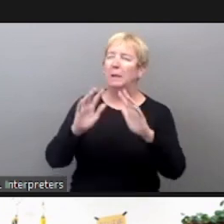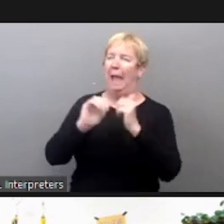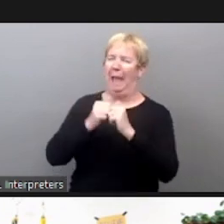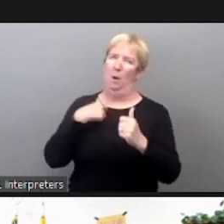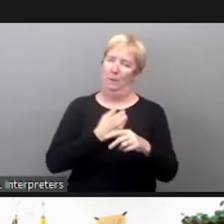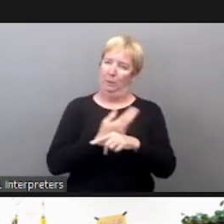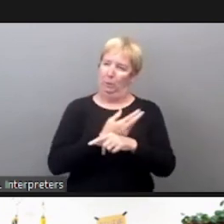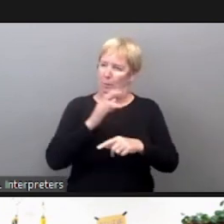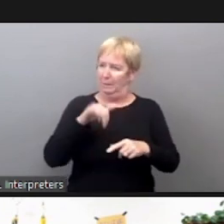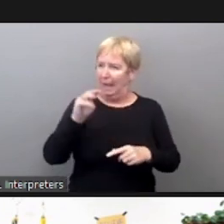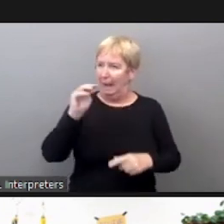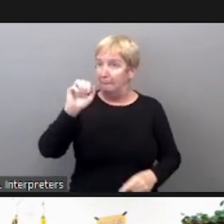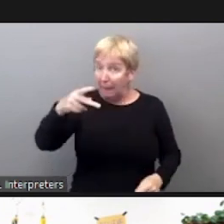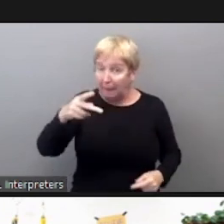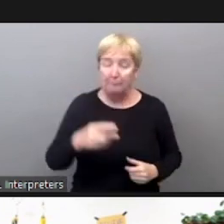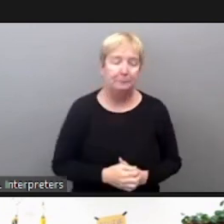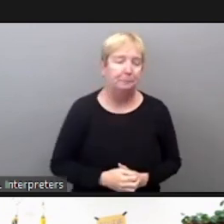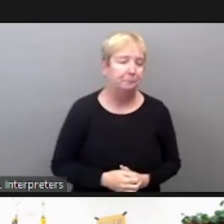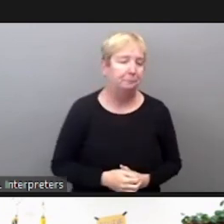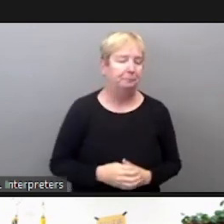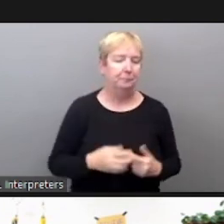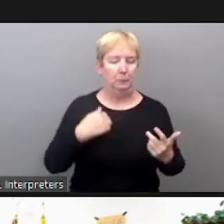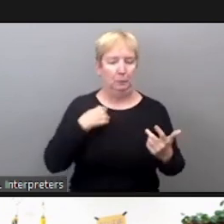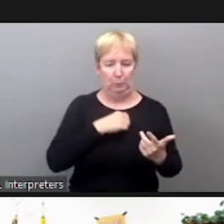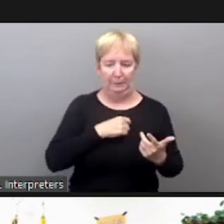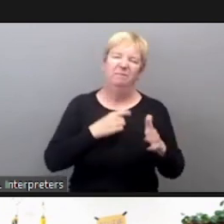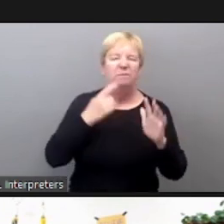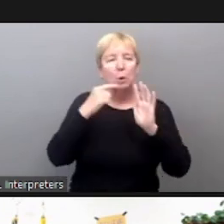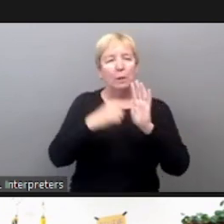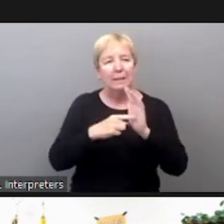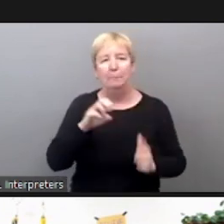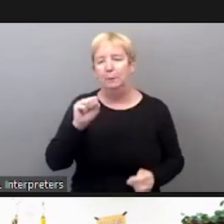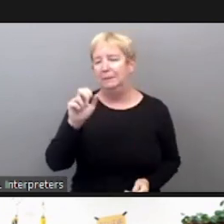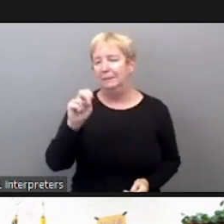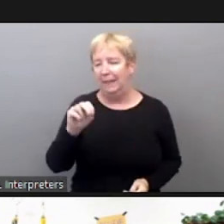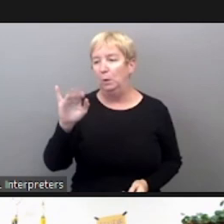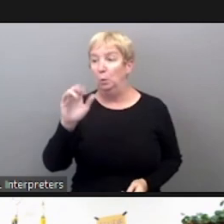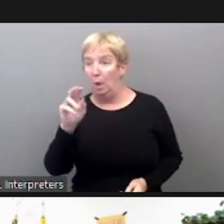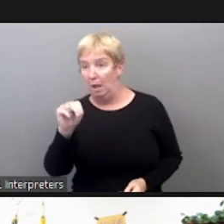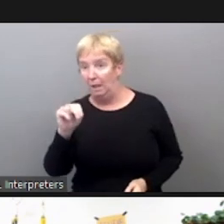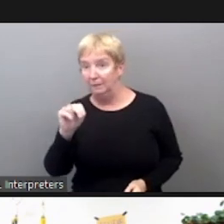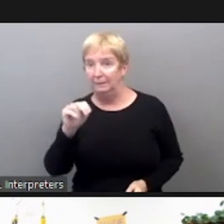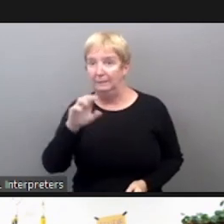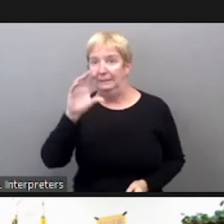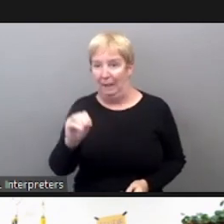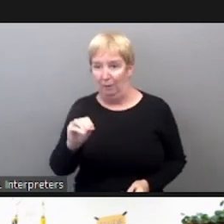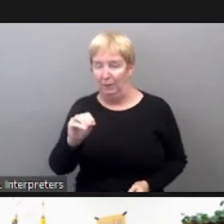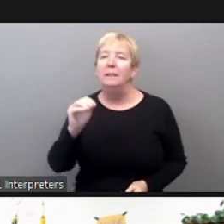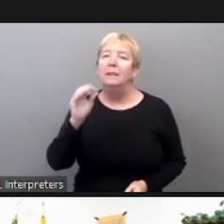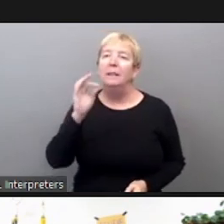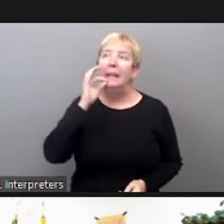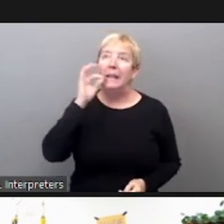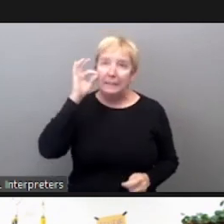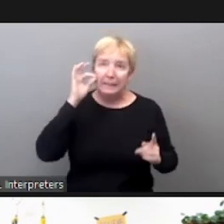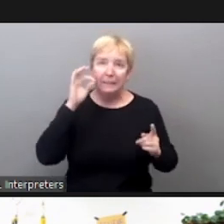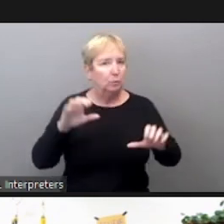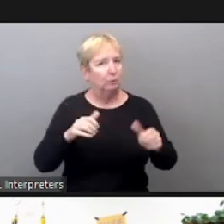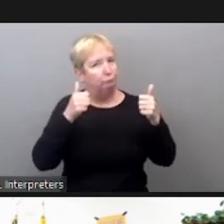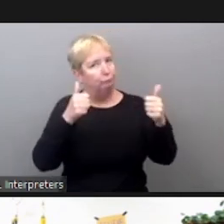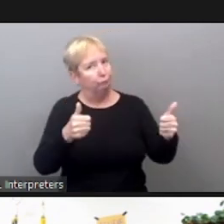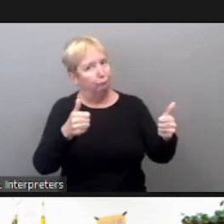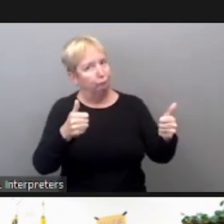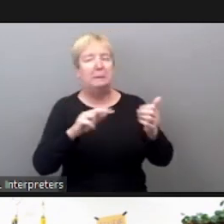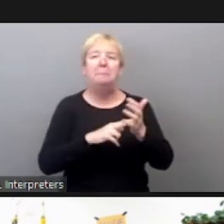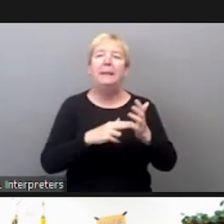is to really look at, so in San Juan County, American Indian populations are doing great, so we don't have to worry